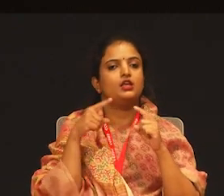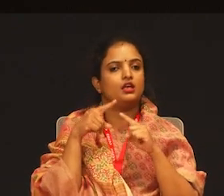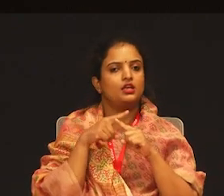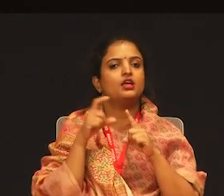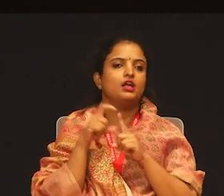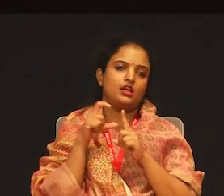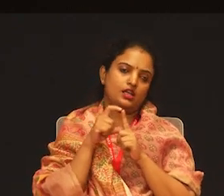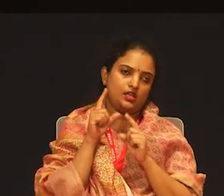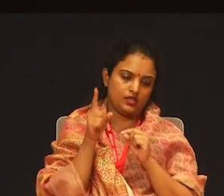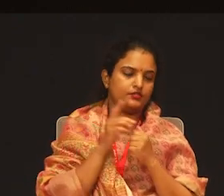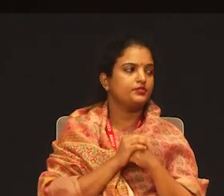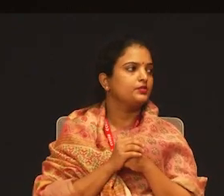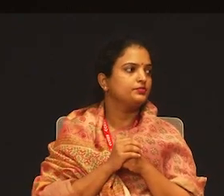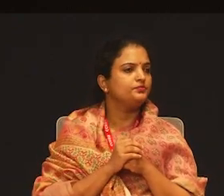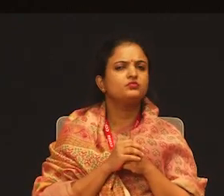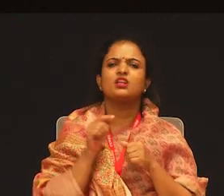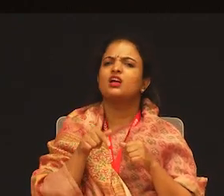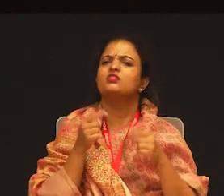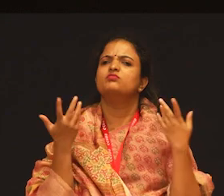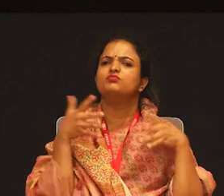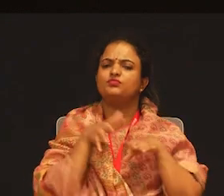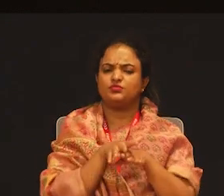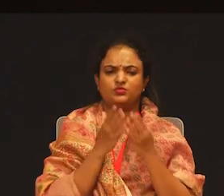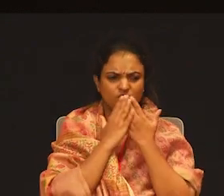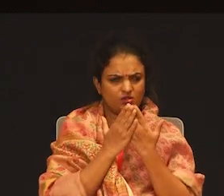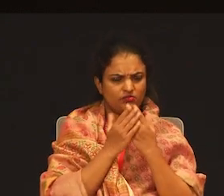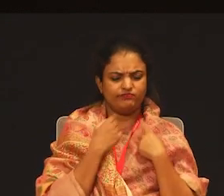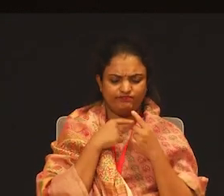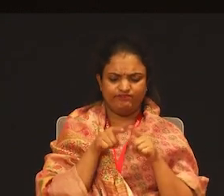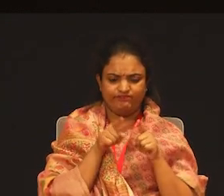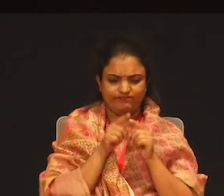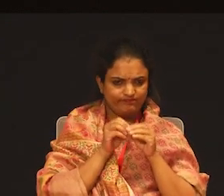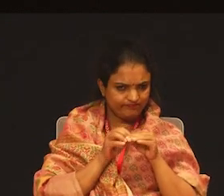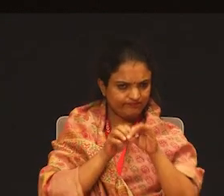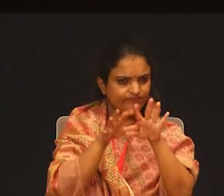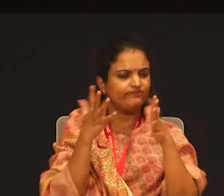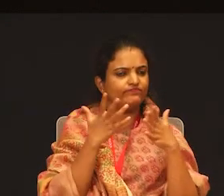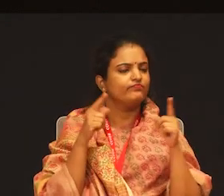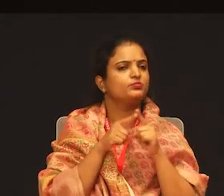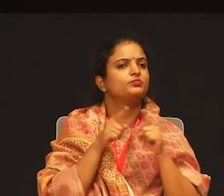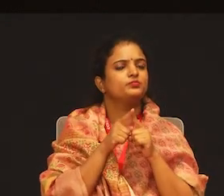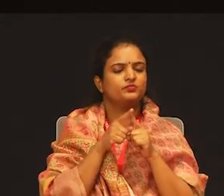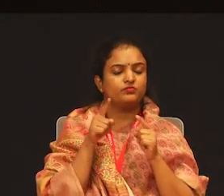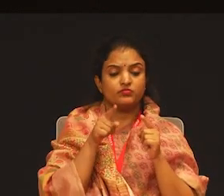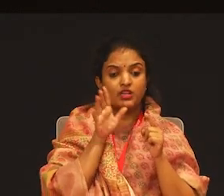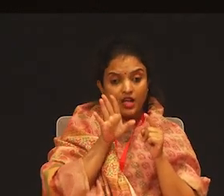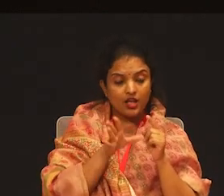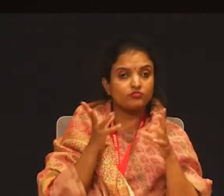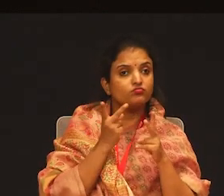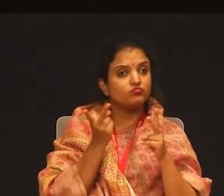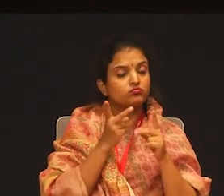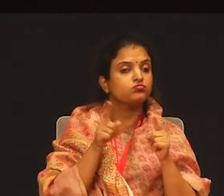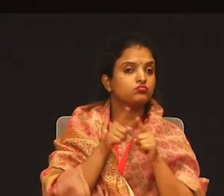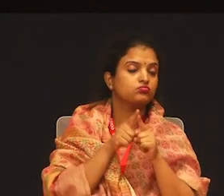Unlocking potential through inclusive education invokes creating a learning environment that accommodates and celebrates